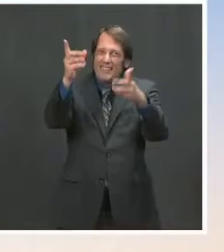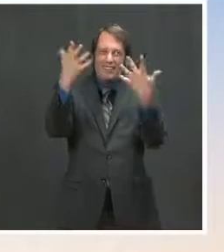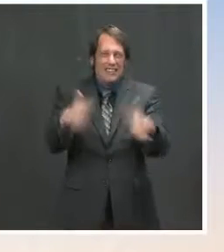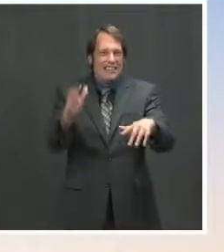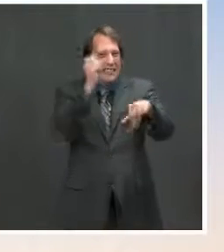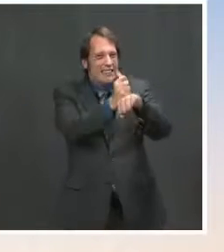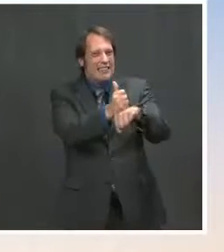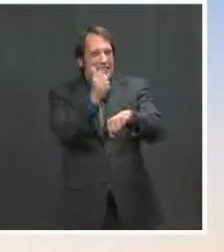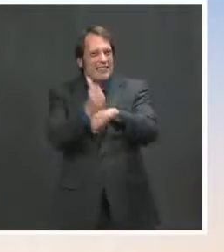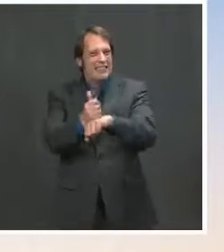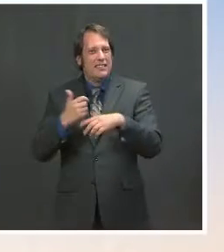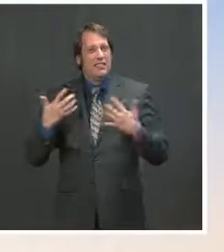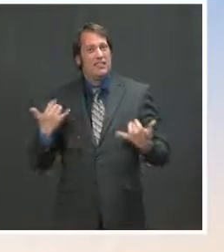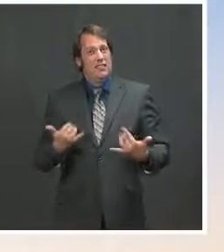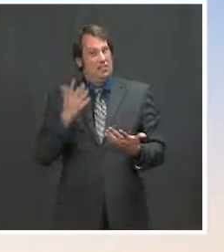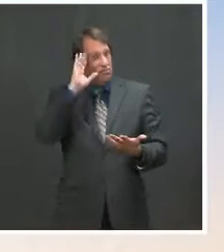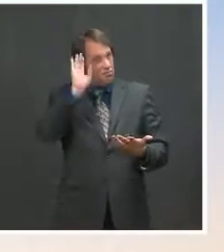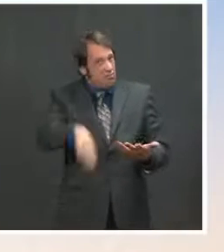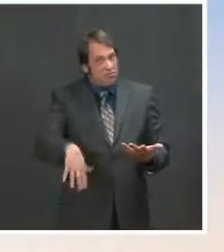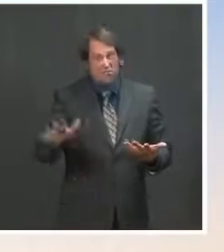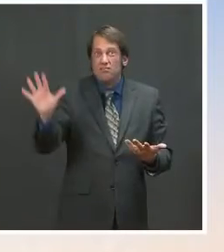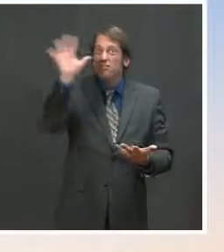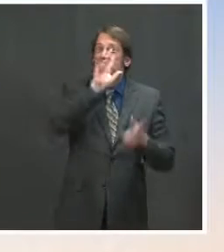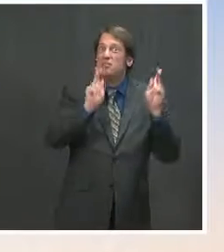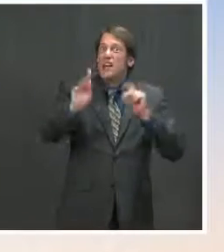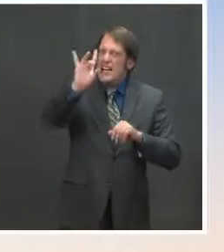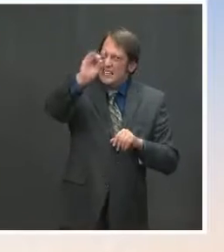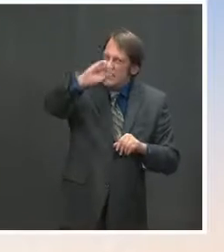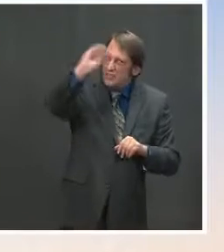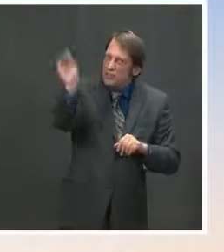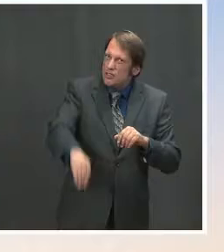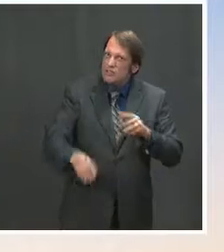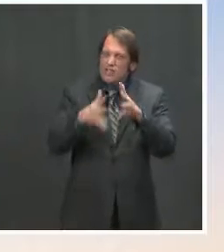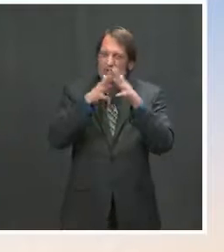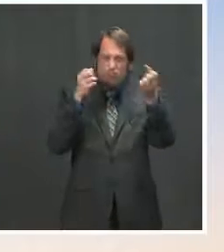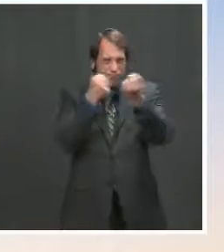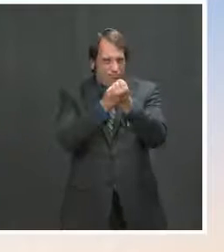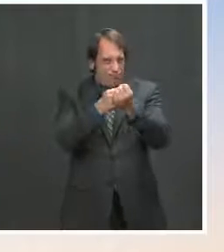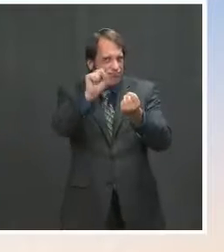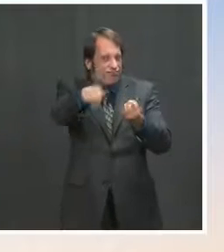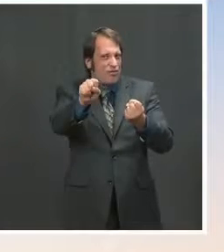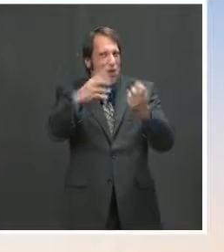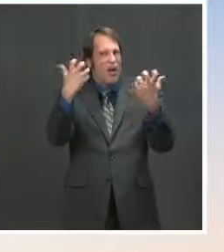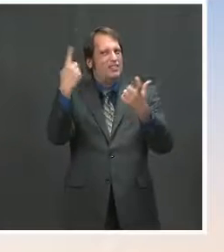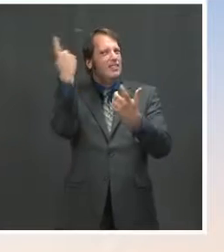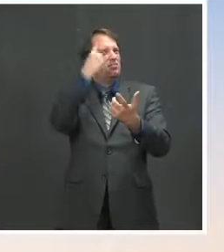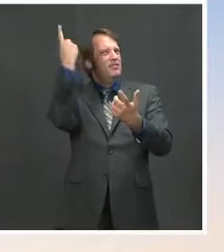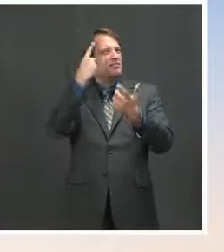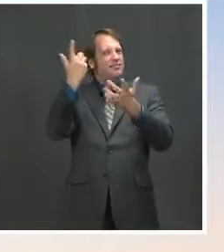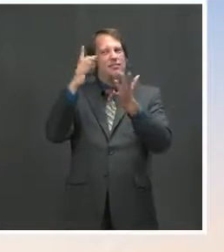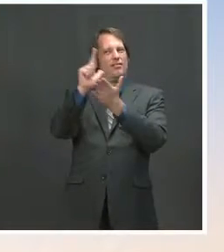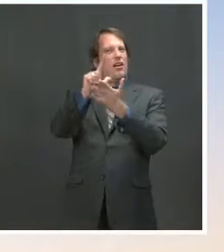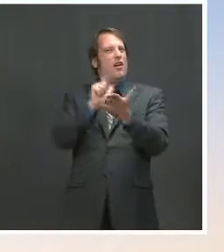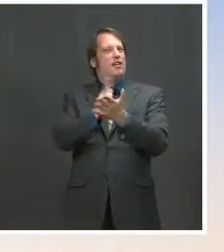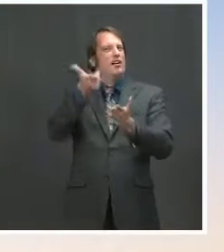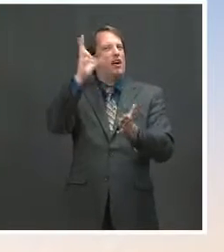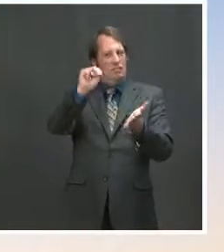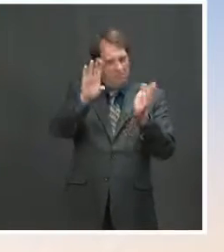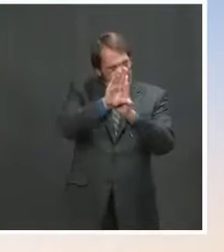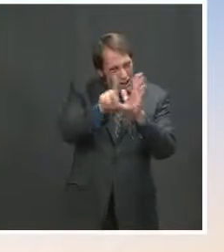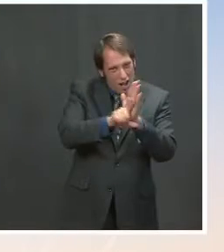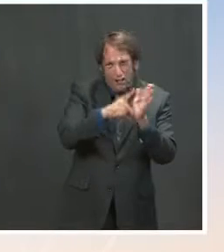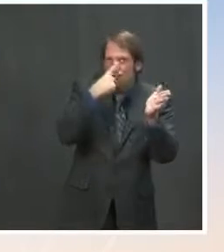80%. So I would say that this will continue to be a central focus of his presidency, of his time in public office,